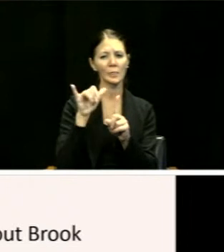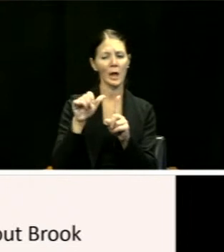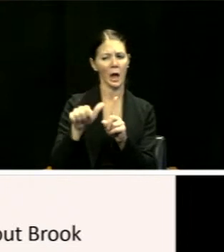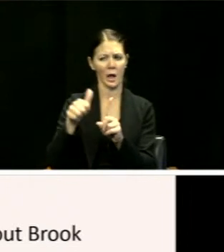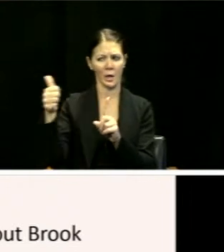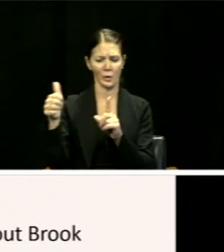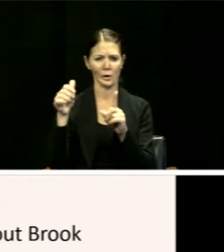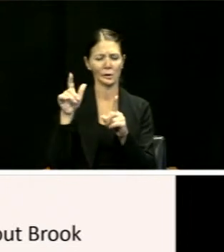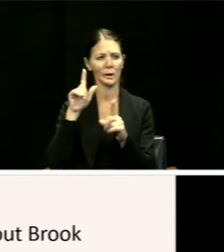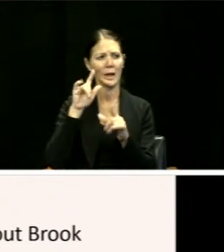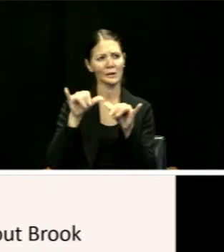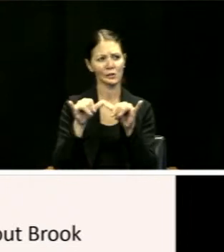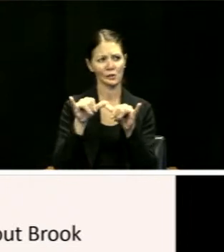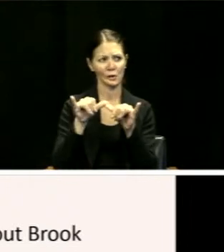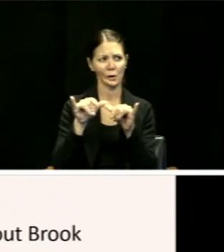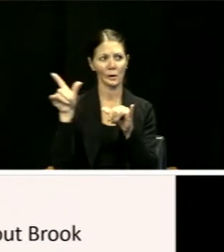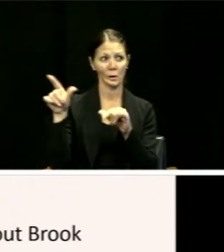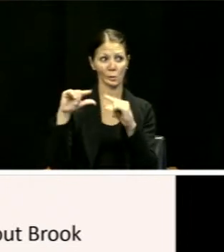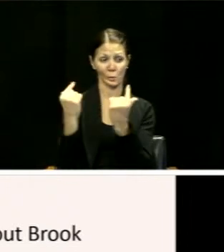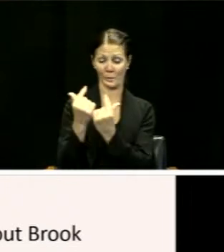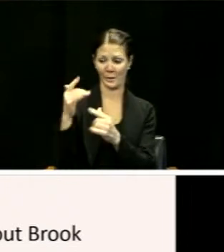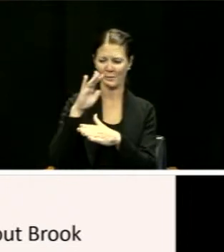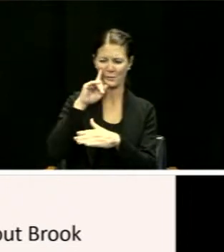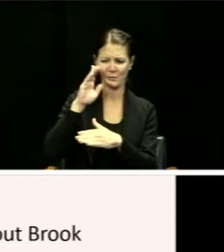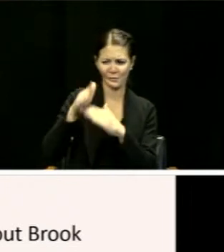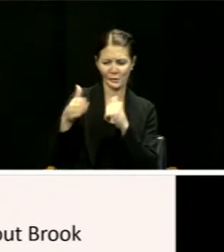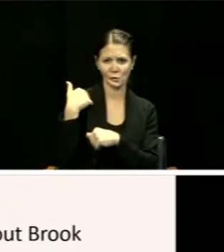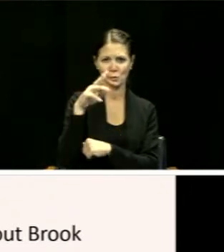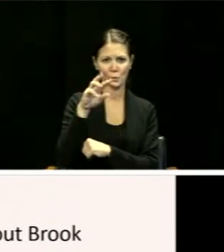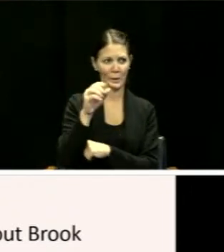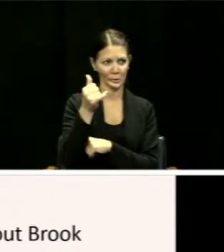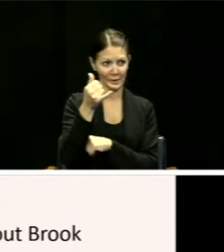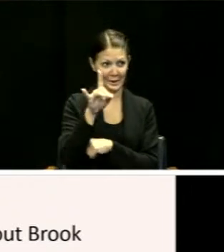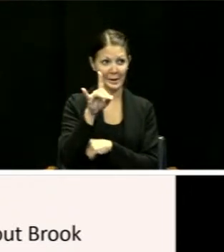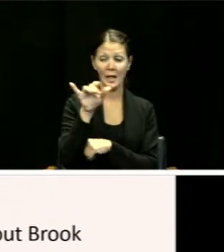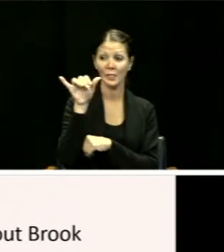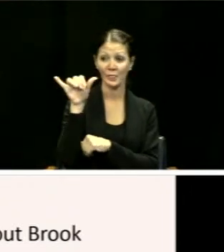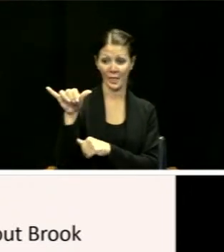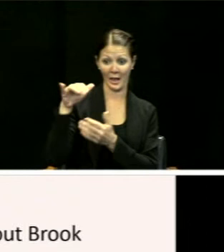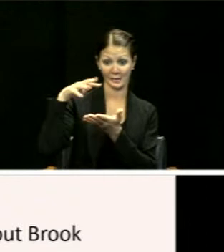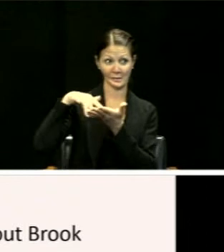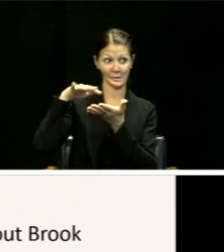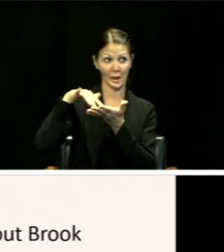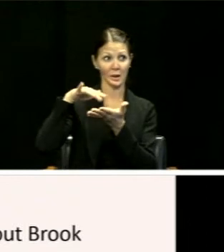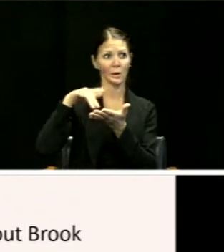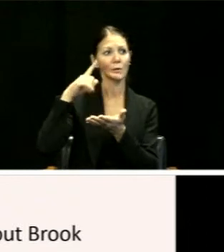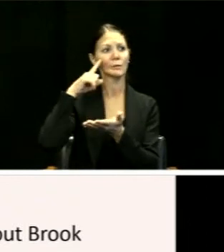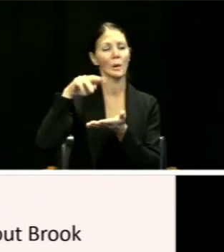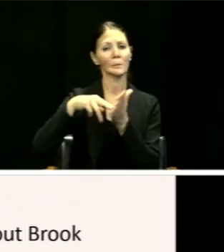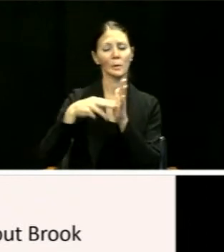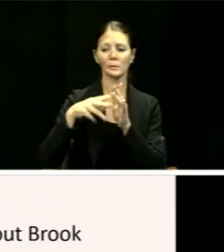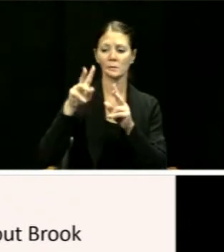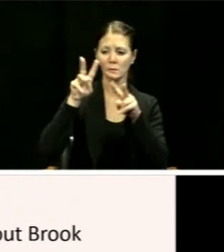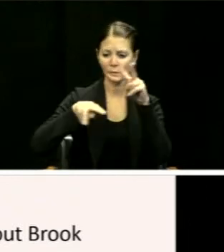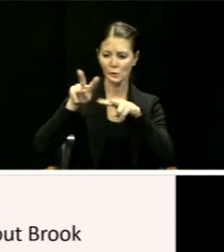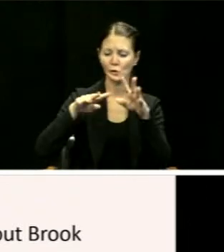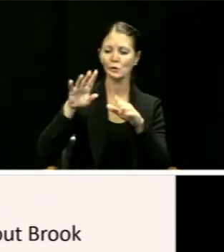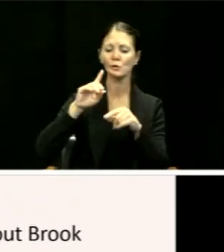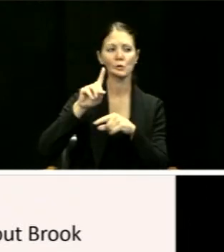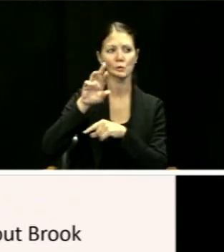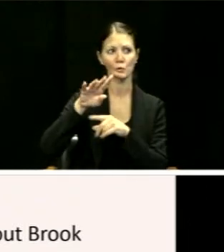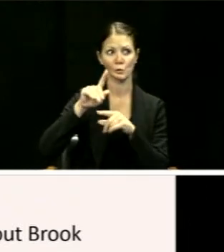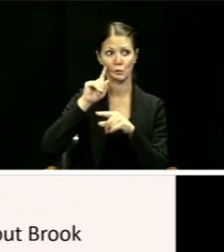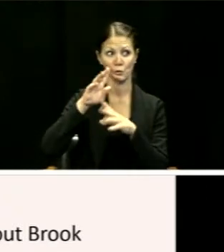firm. It was completed in 2018. And that study was to look at the drainage culverts on Trout